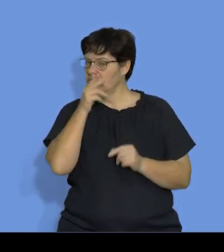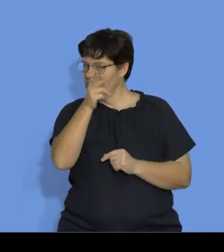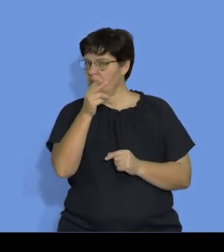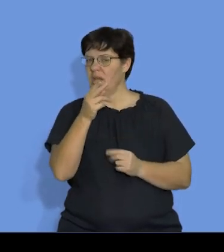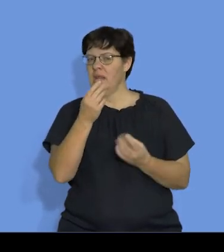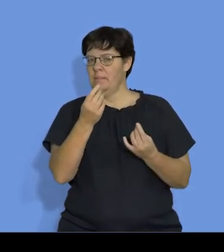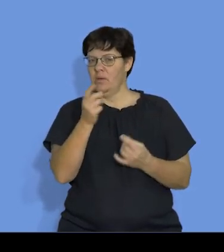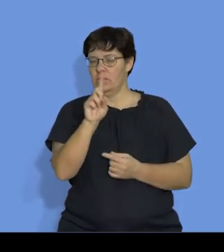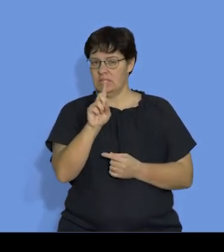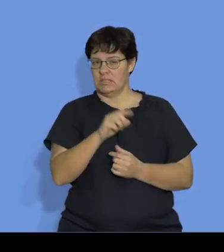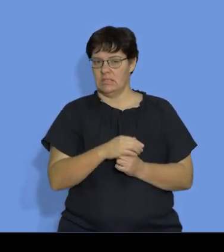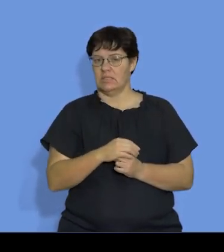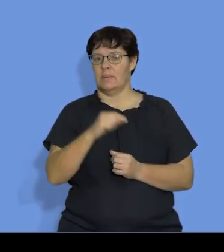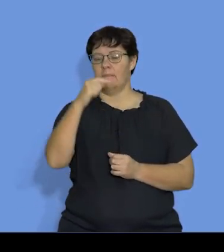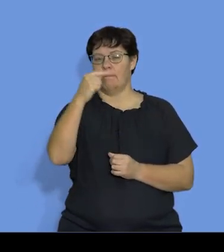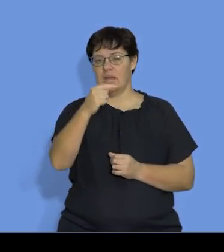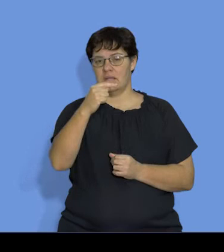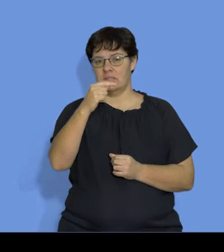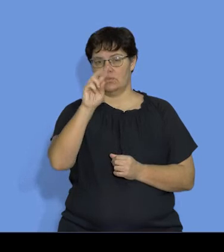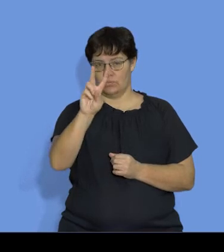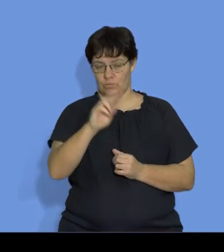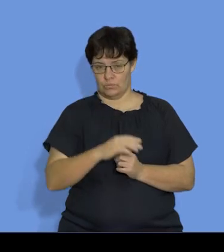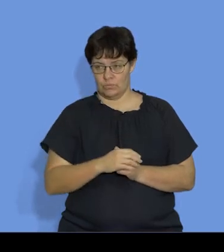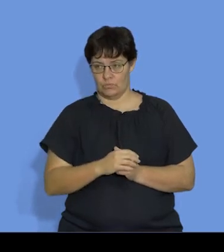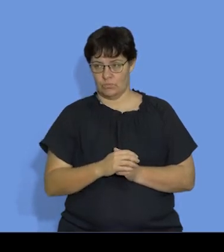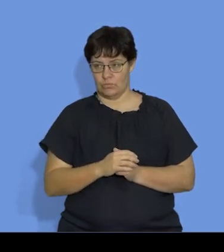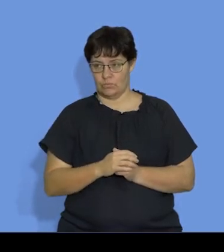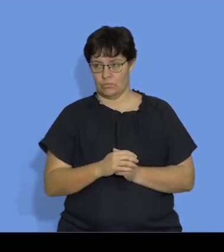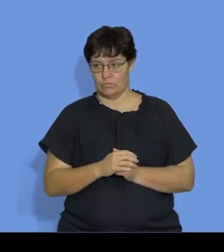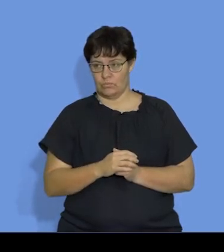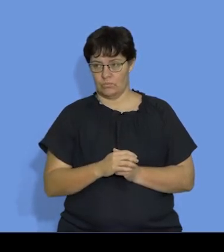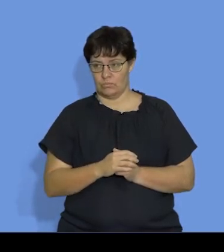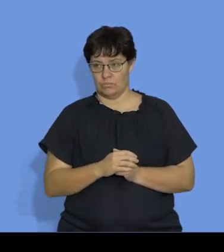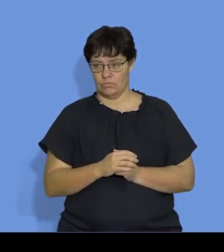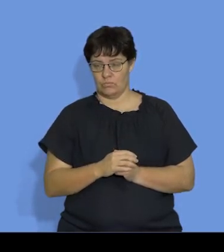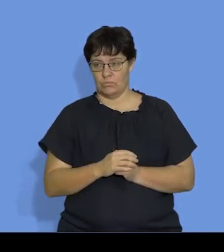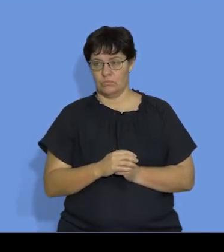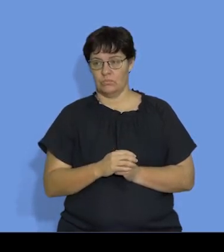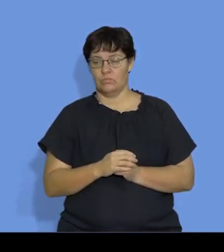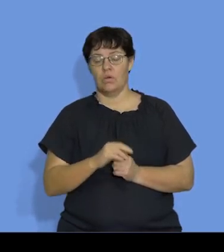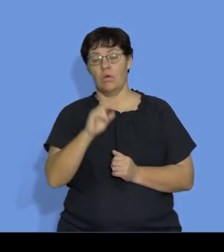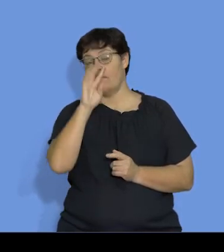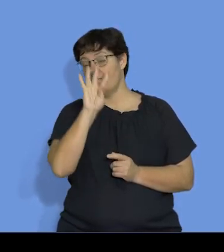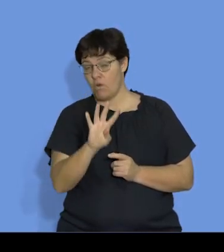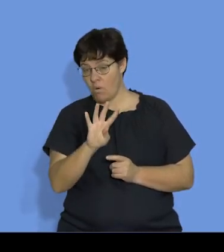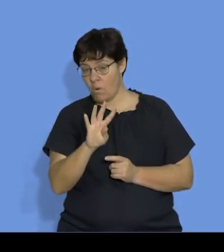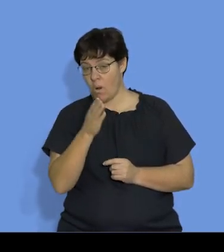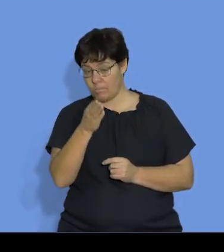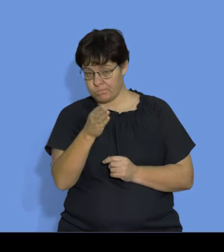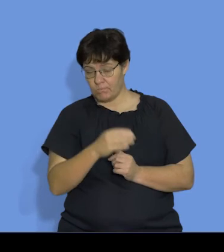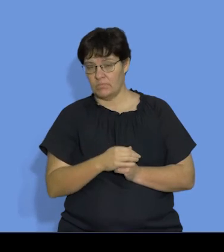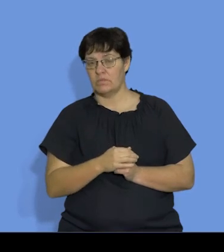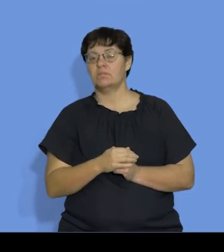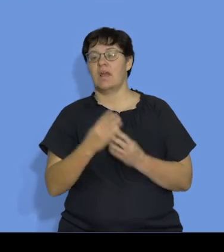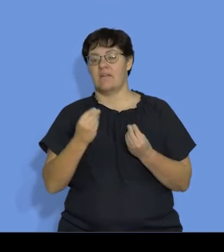is minus 2, right? It's minus 2. So there is 4 of those oxygen, so hence